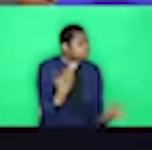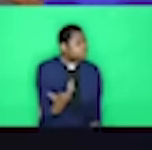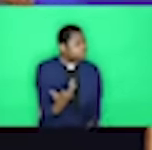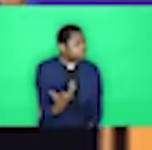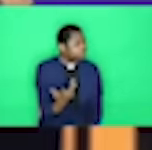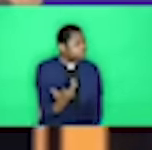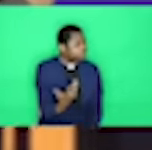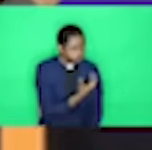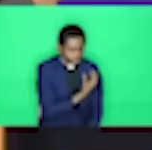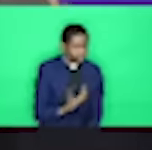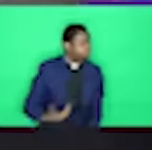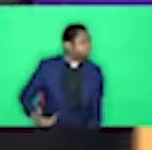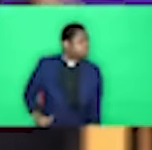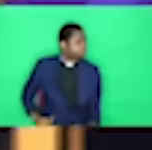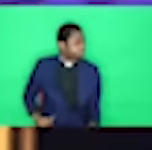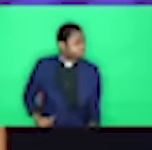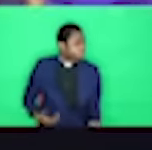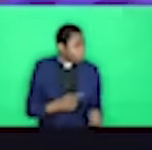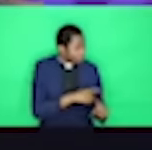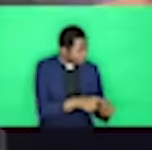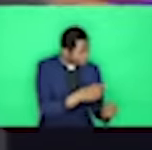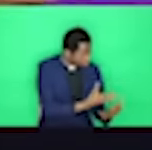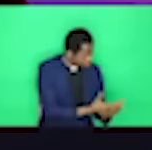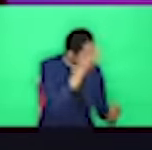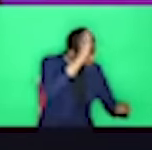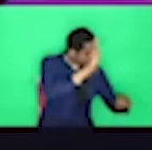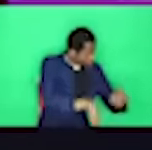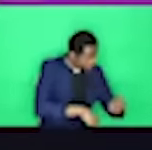chief. You are richer than your constituent. If